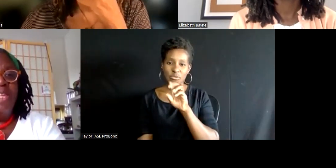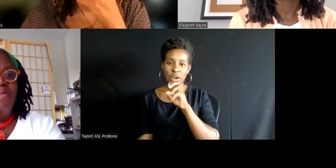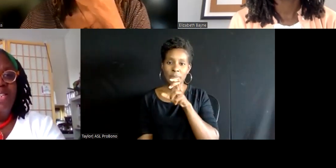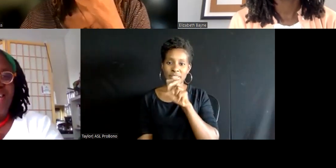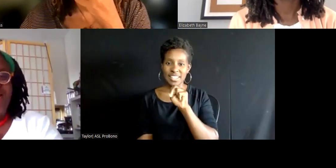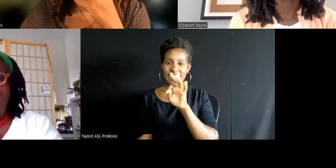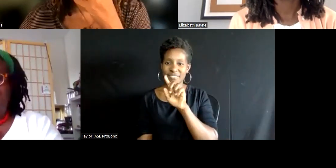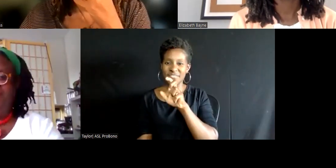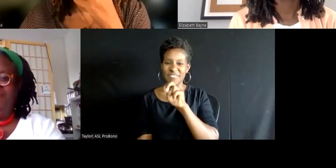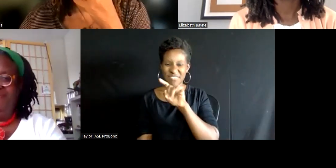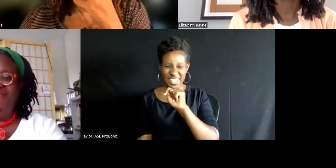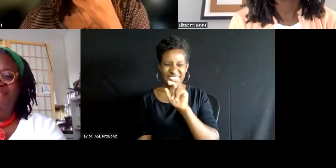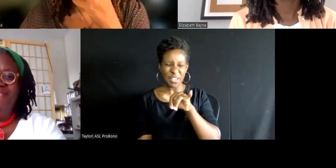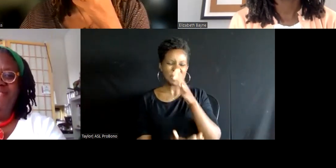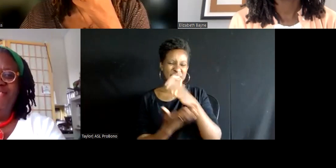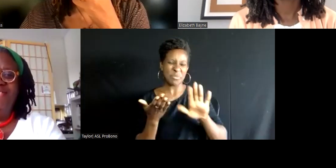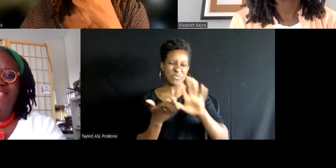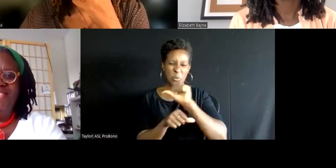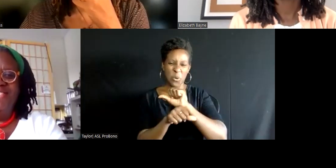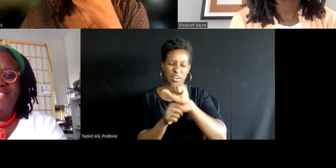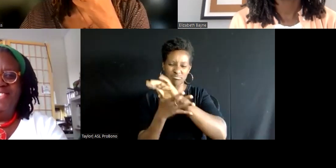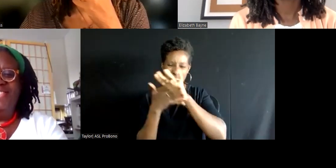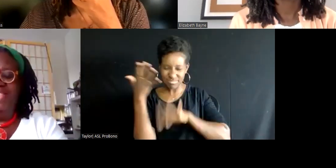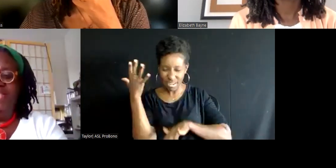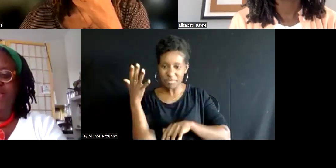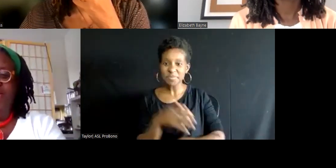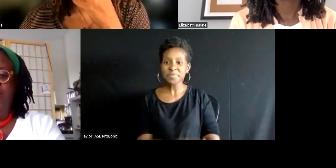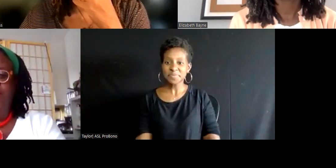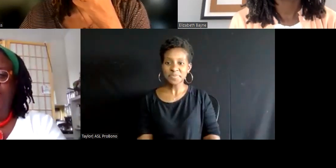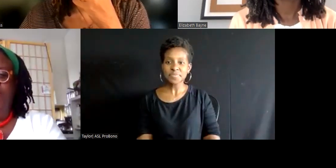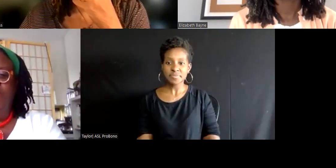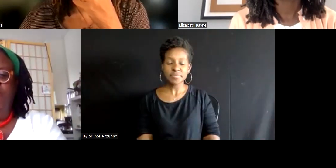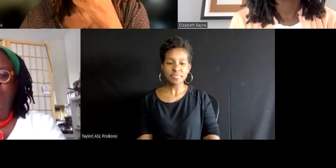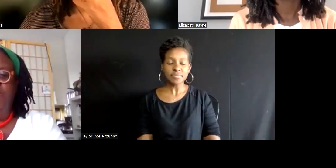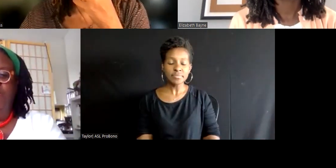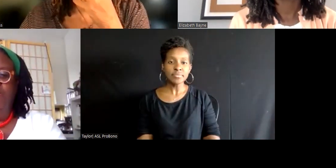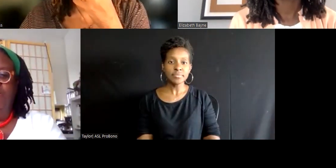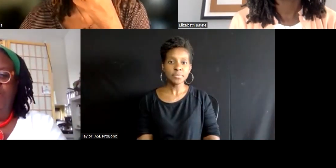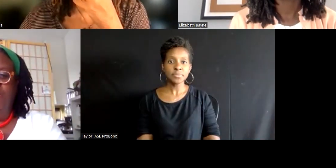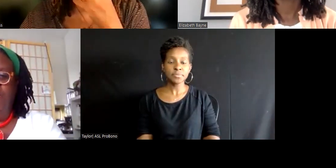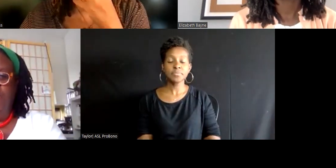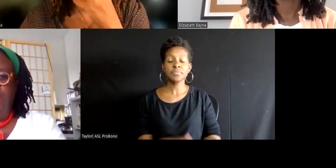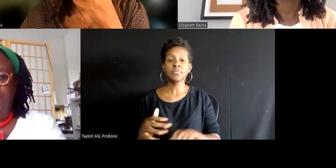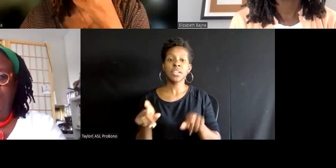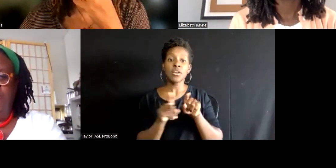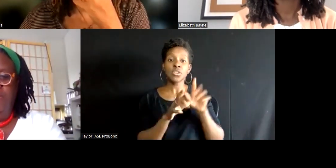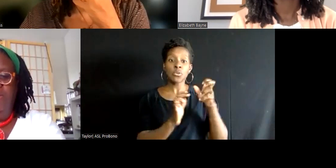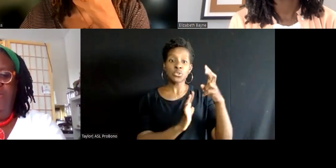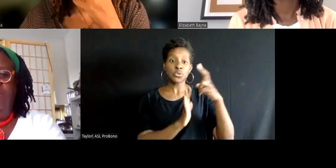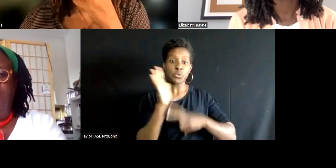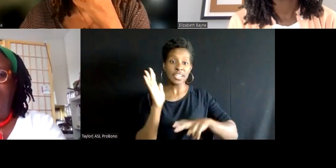Thank you for the invitation. Oh, sure. I also want to just read Elizabeth Gray